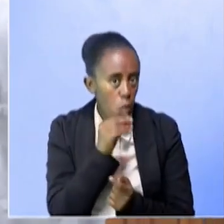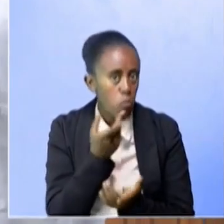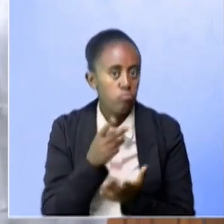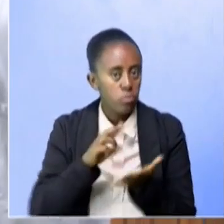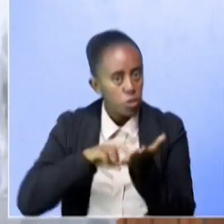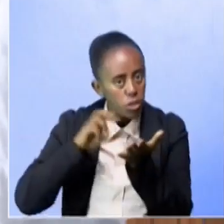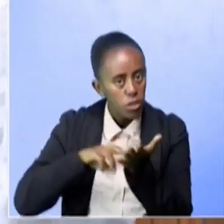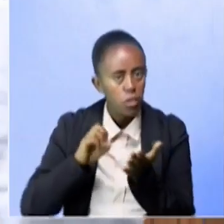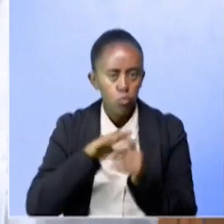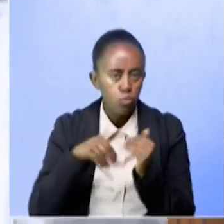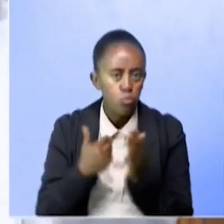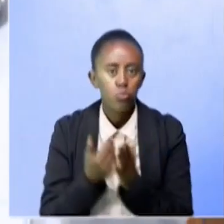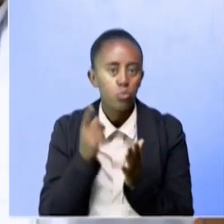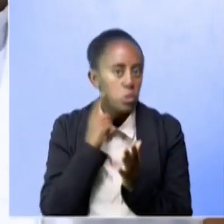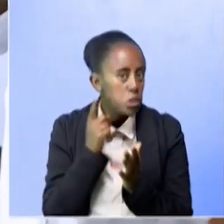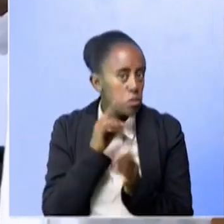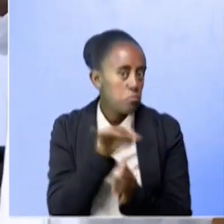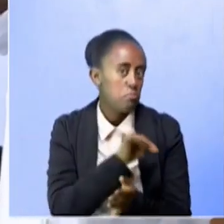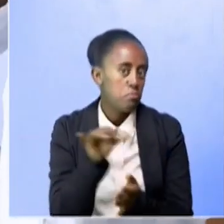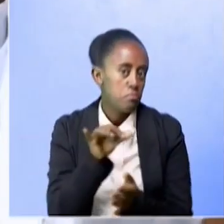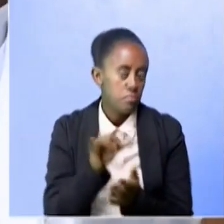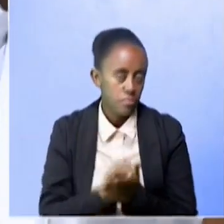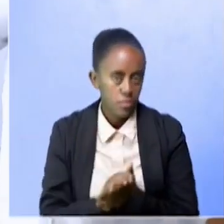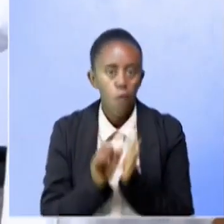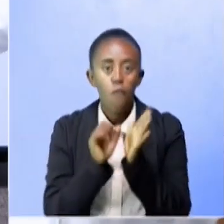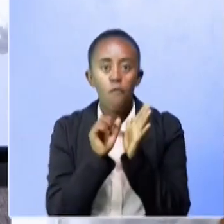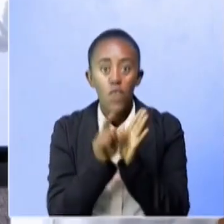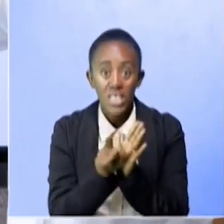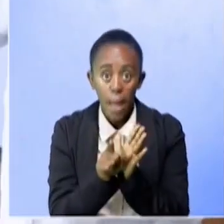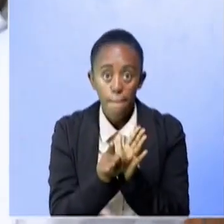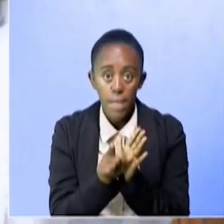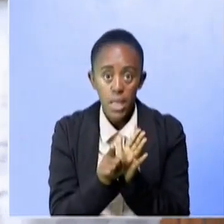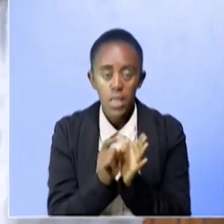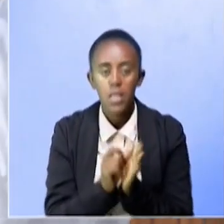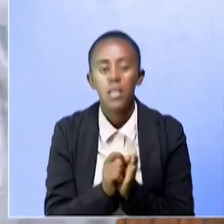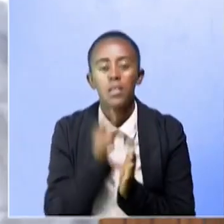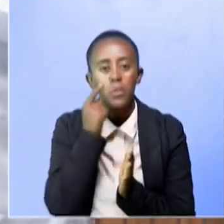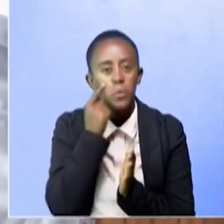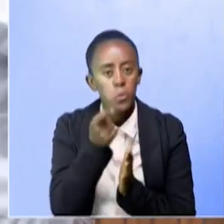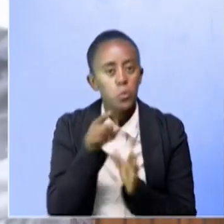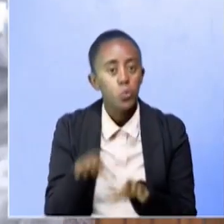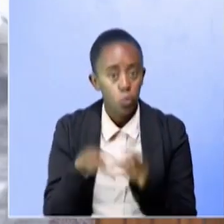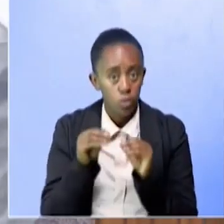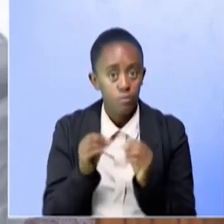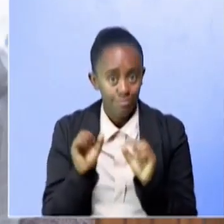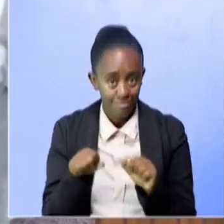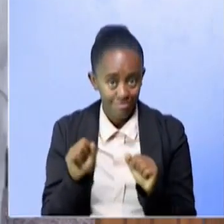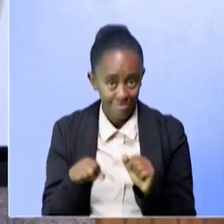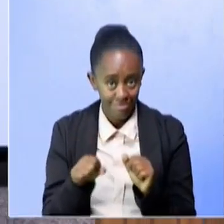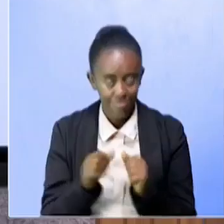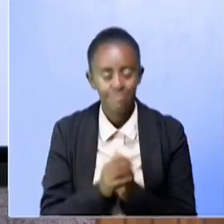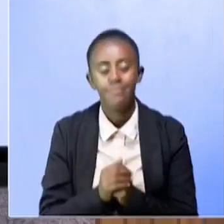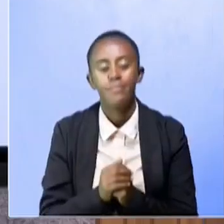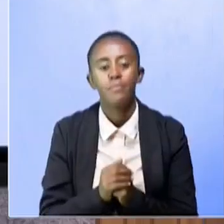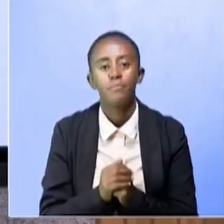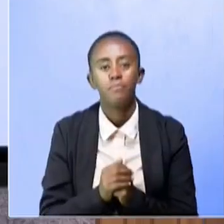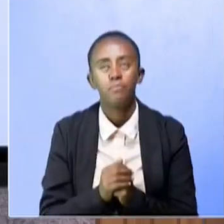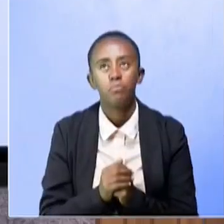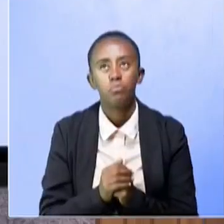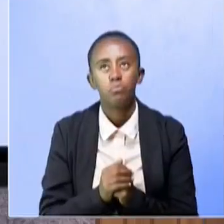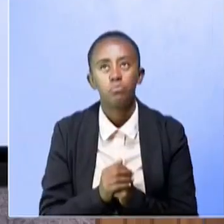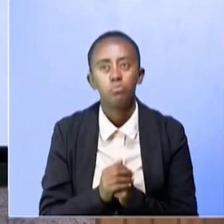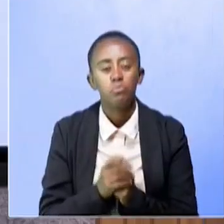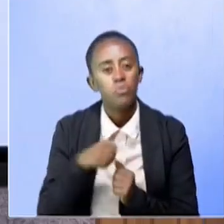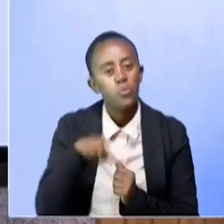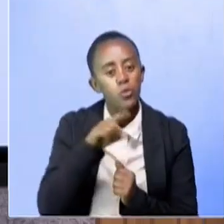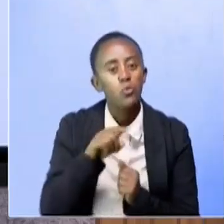is listening to. For example, assume that a few of students are to have access